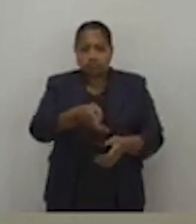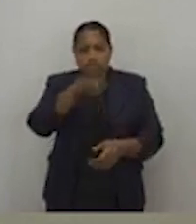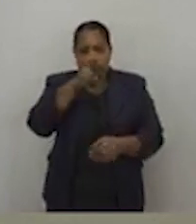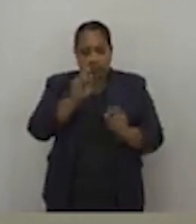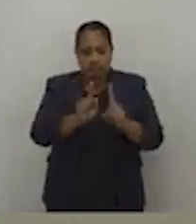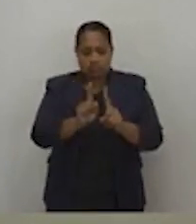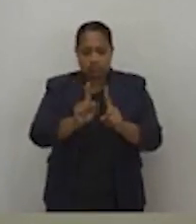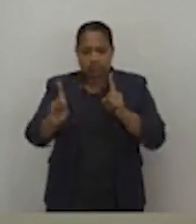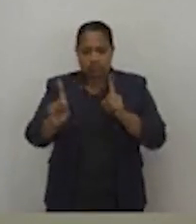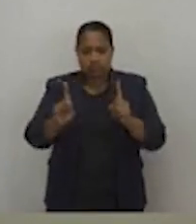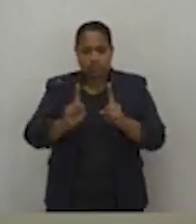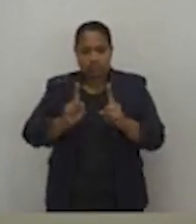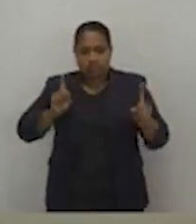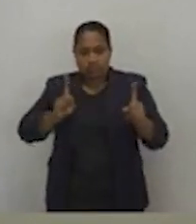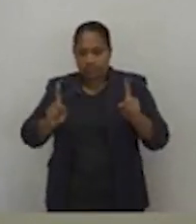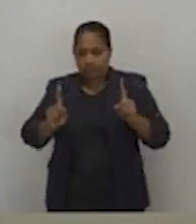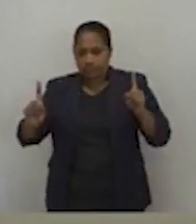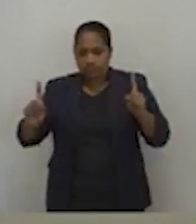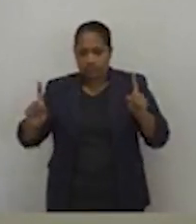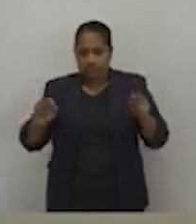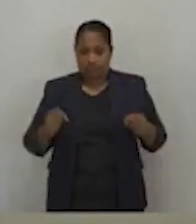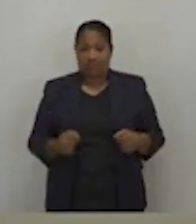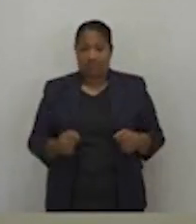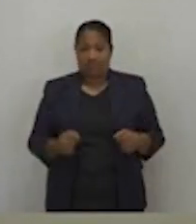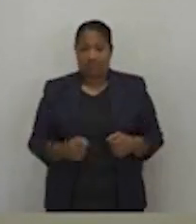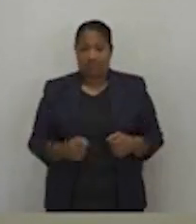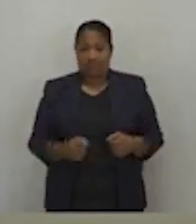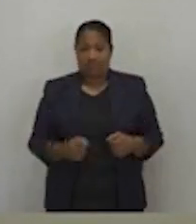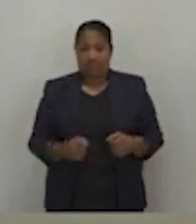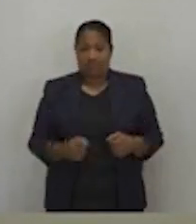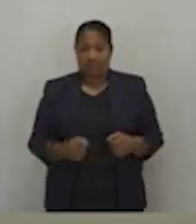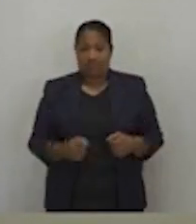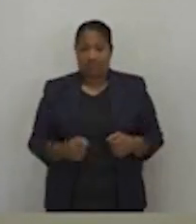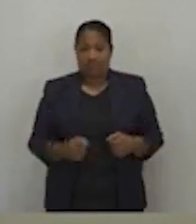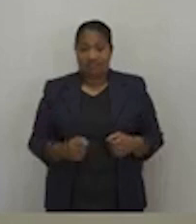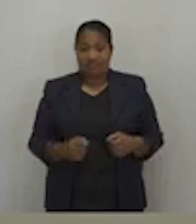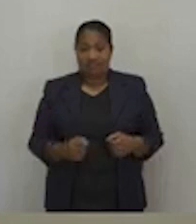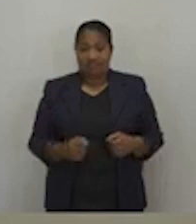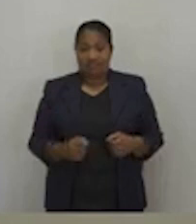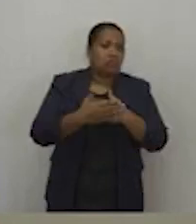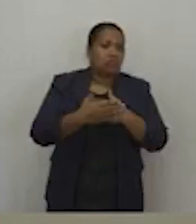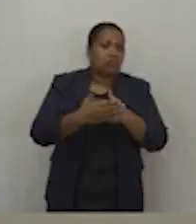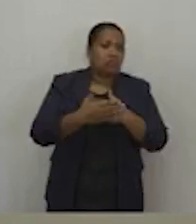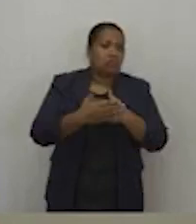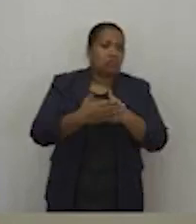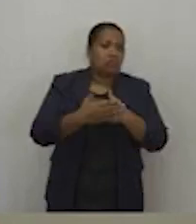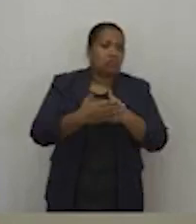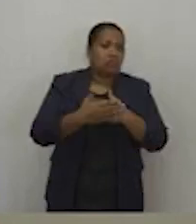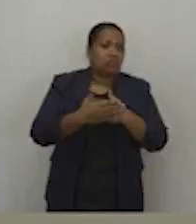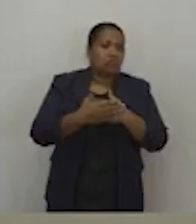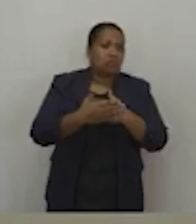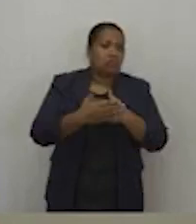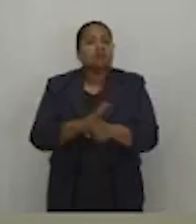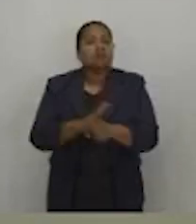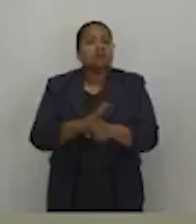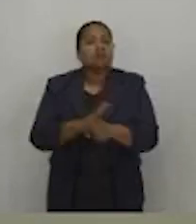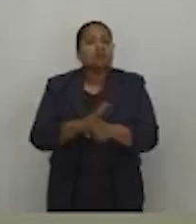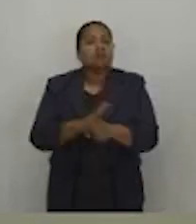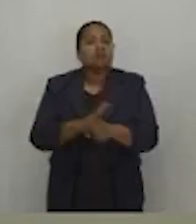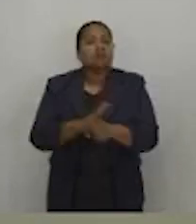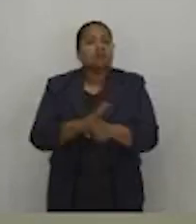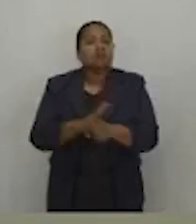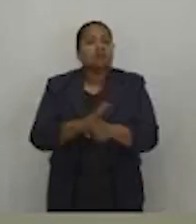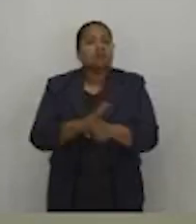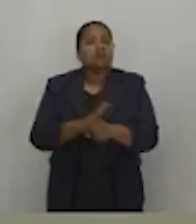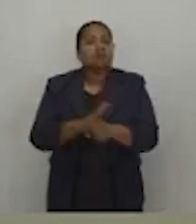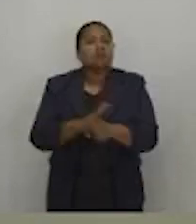doors. Please make sure customers in queues are spaced out by 2 meters and manage